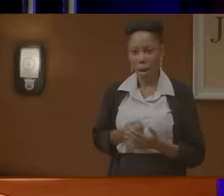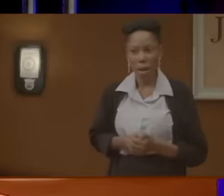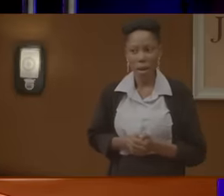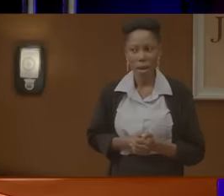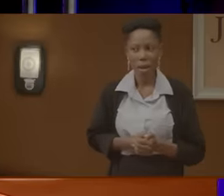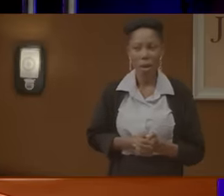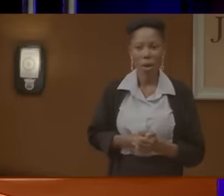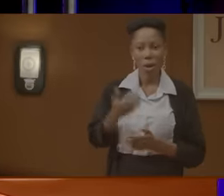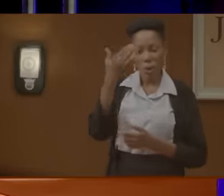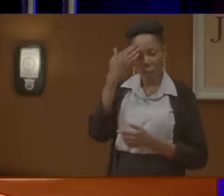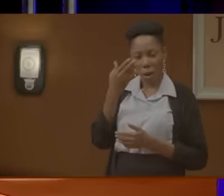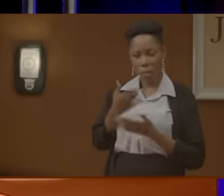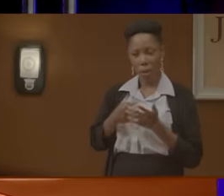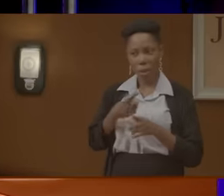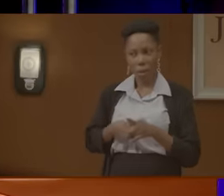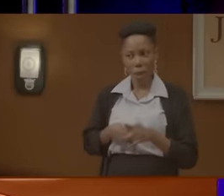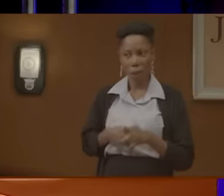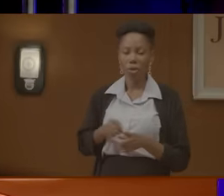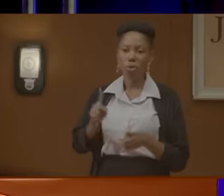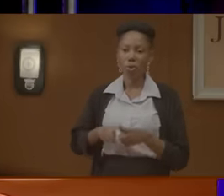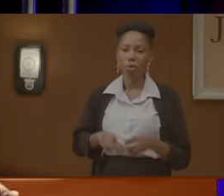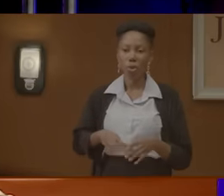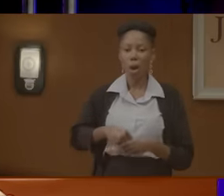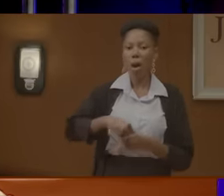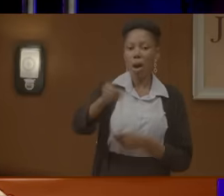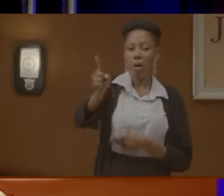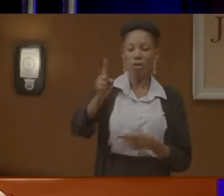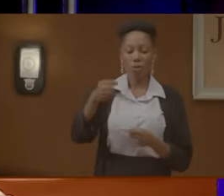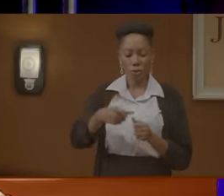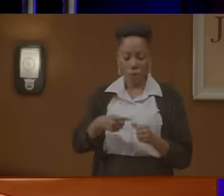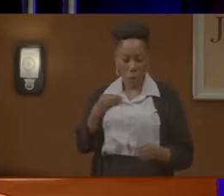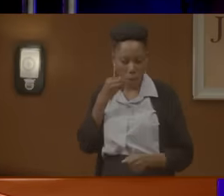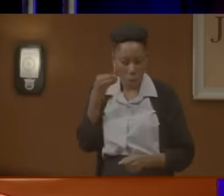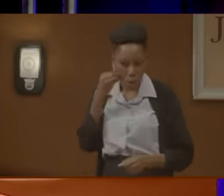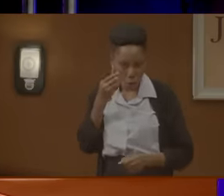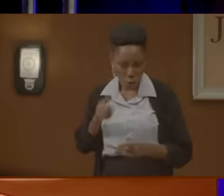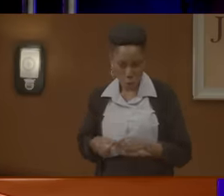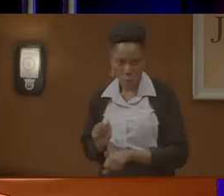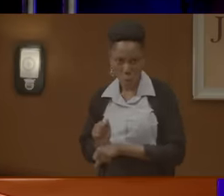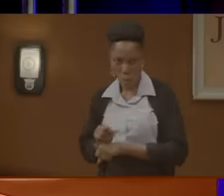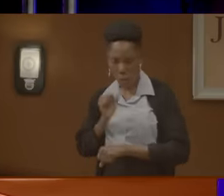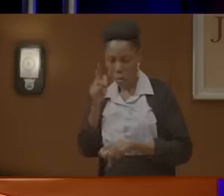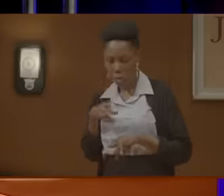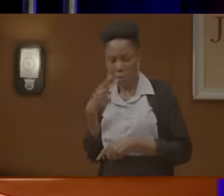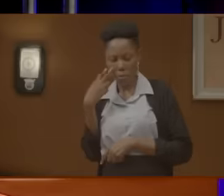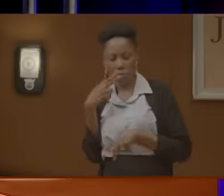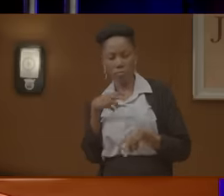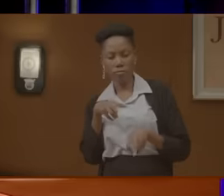for my cup and say, to go to work at the fishing because of Wahala